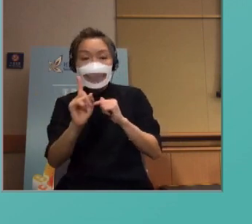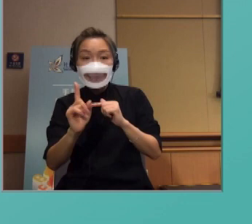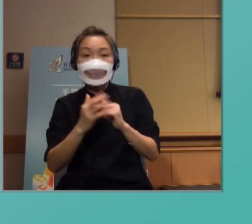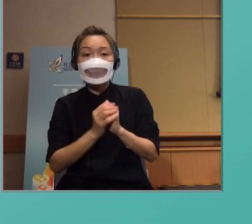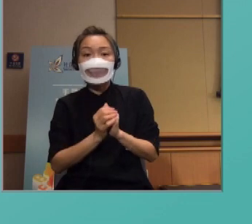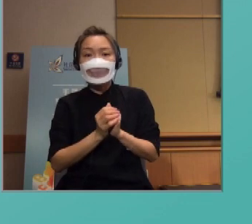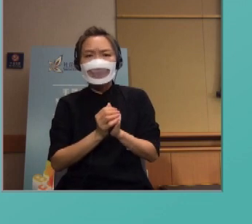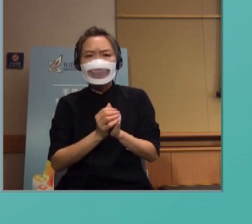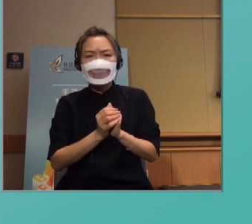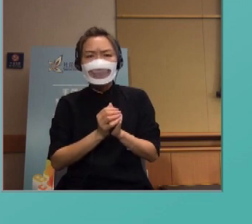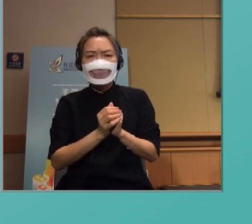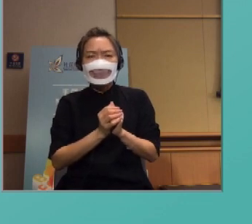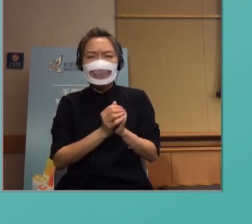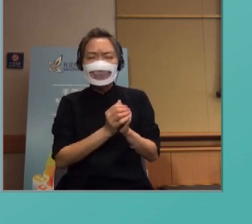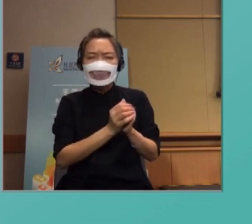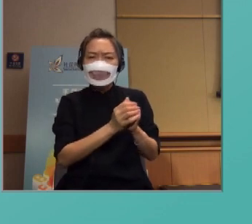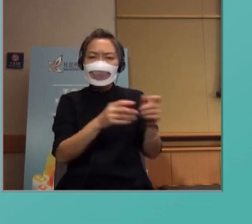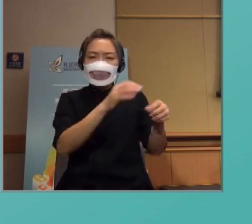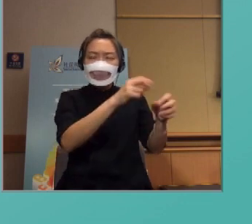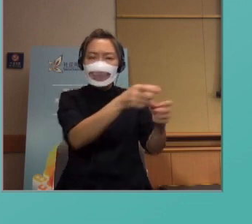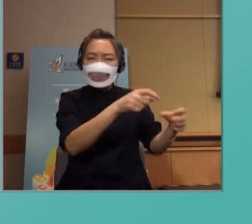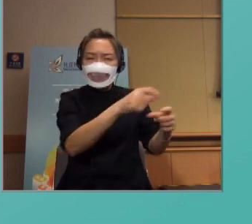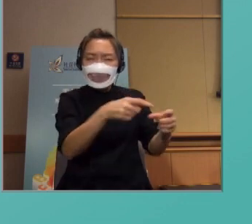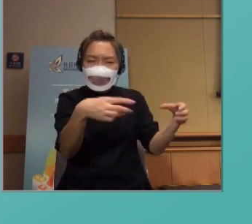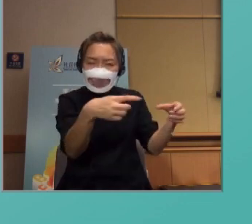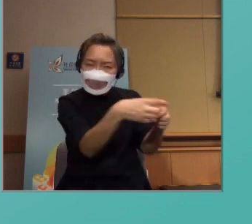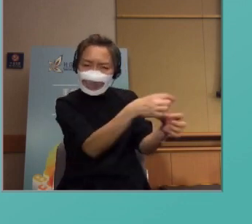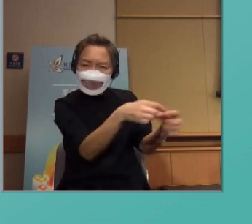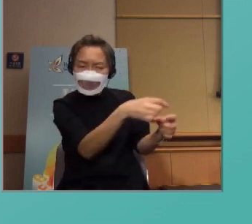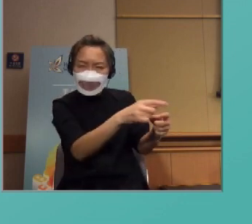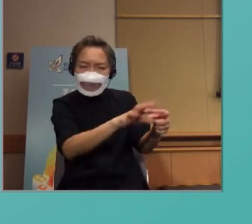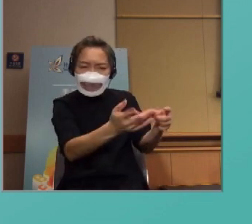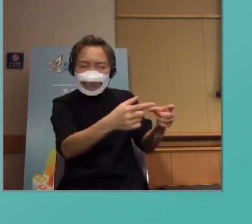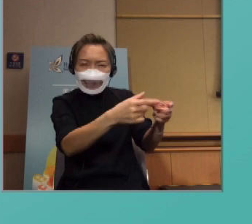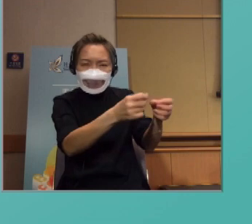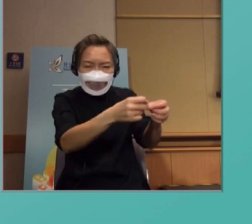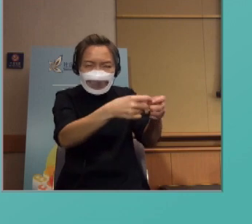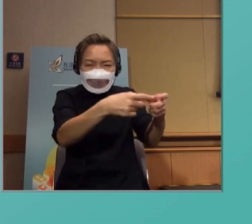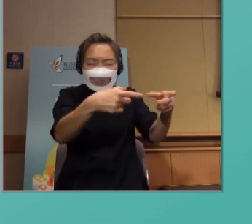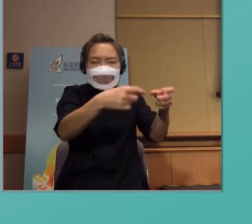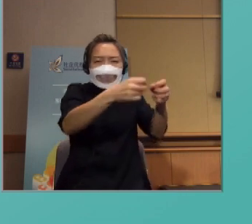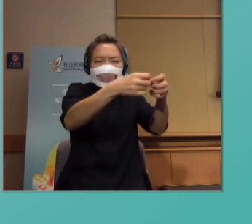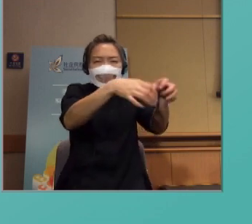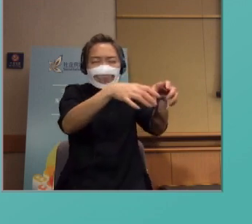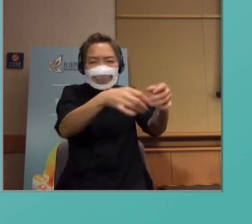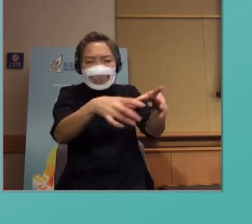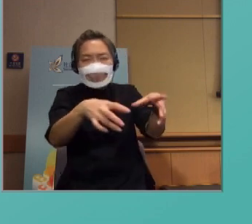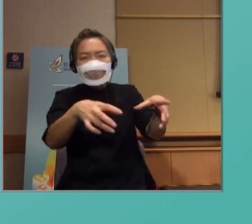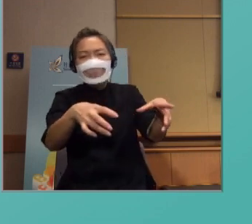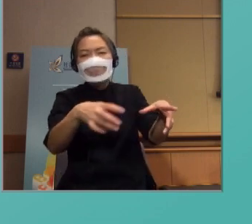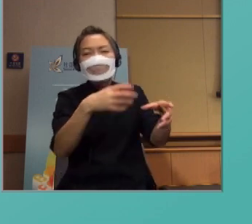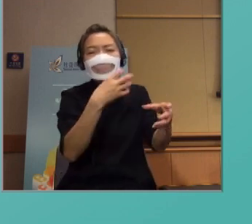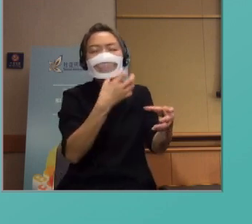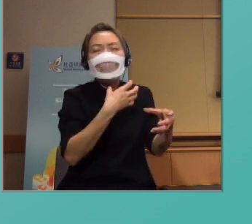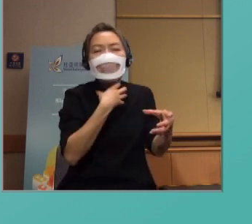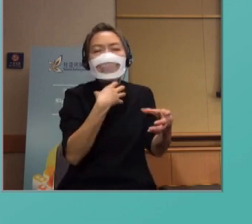crash, it goes to some trough, and a lot of NFTs have lost a lot of value. Some say between 60 to 70% of NFTs have